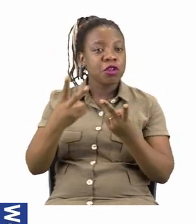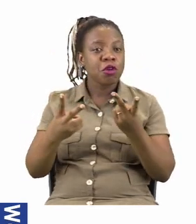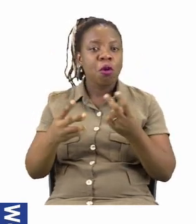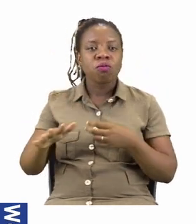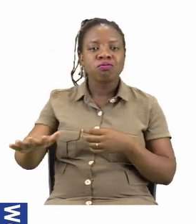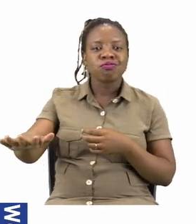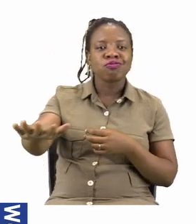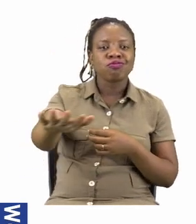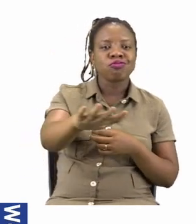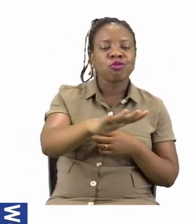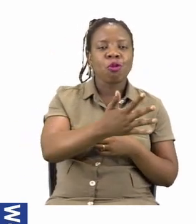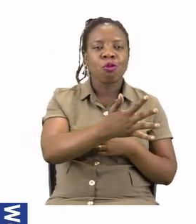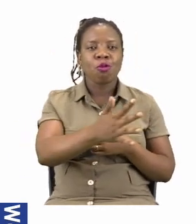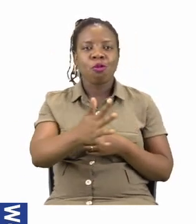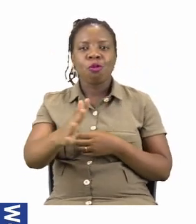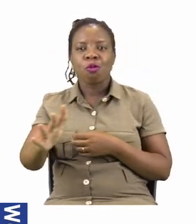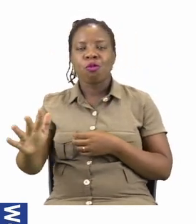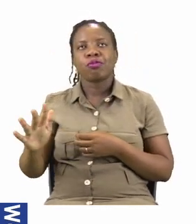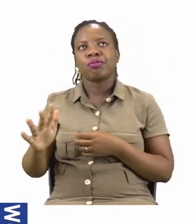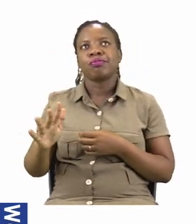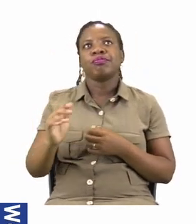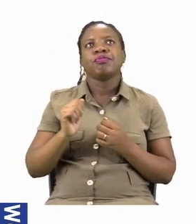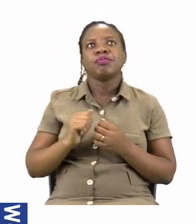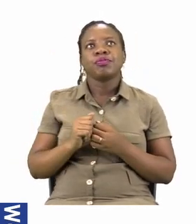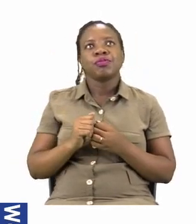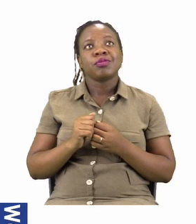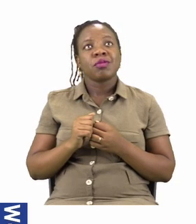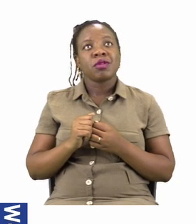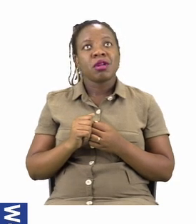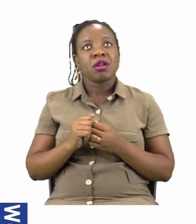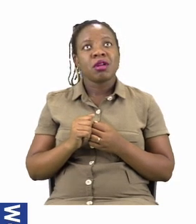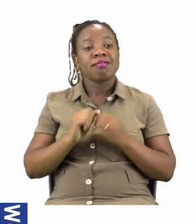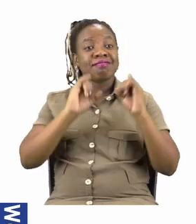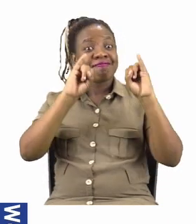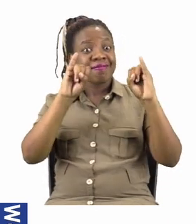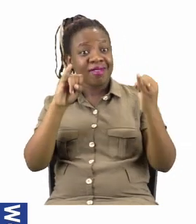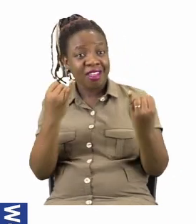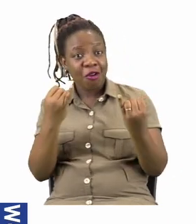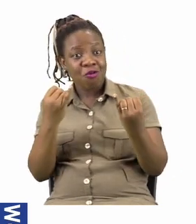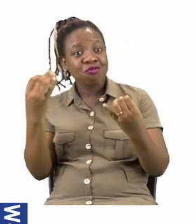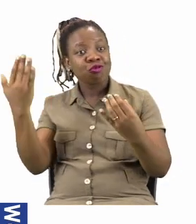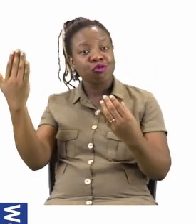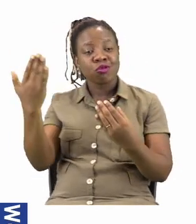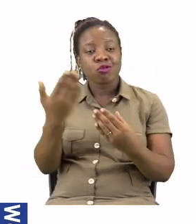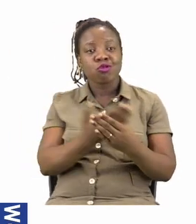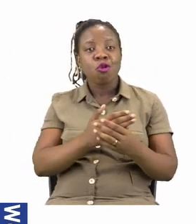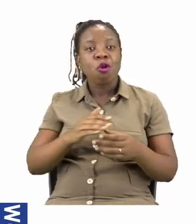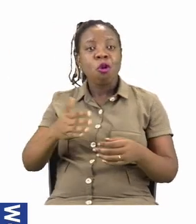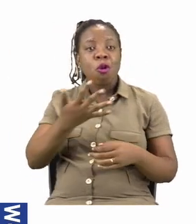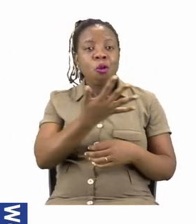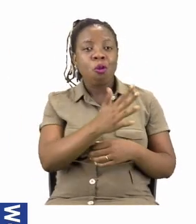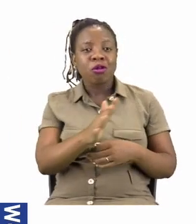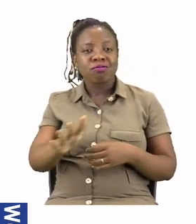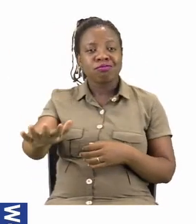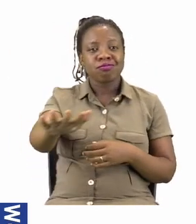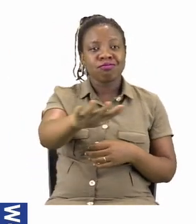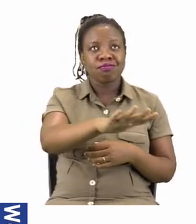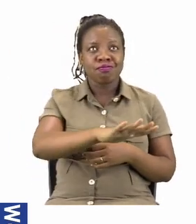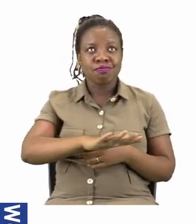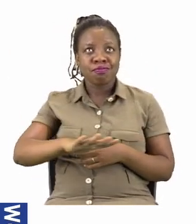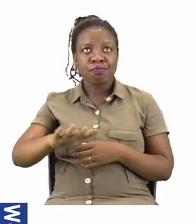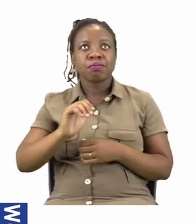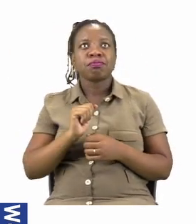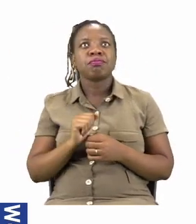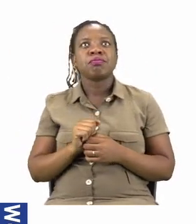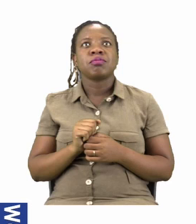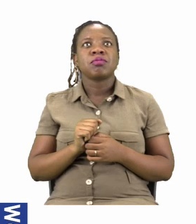park. There is a new water park in town. We go there on the first